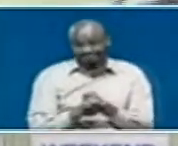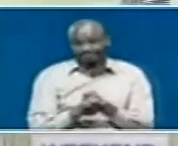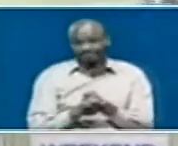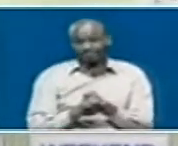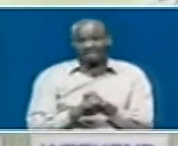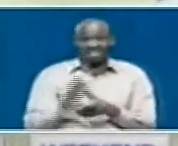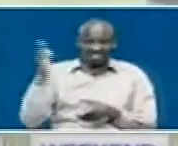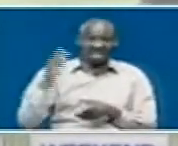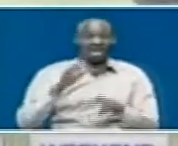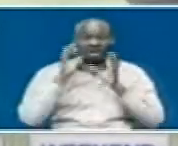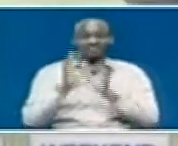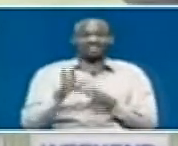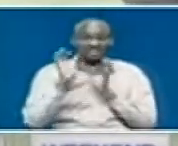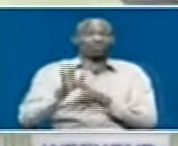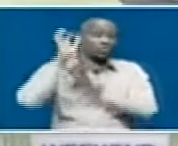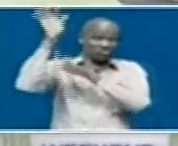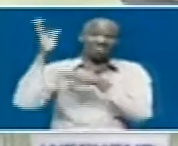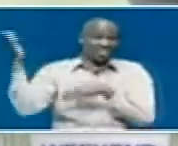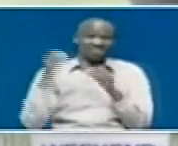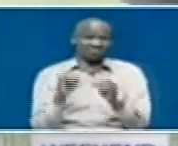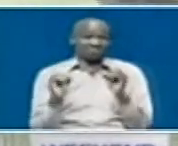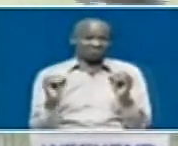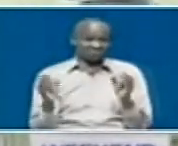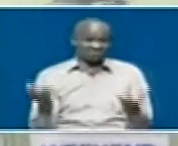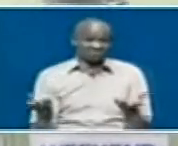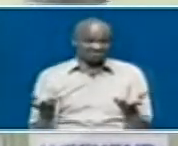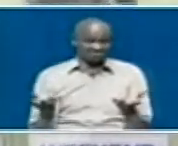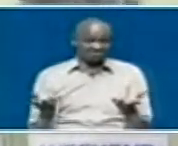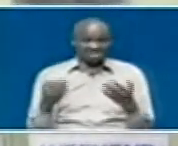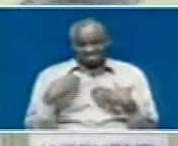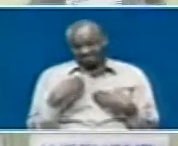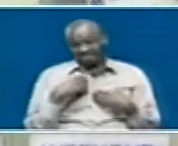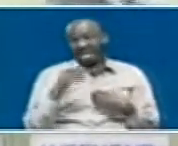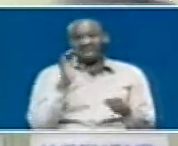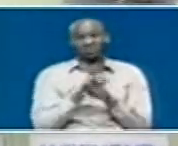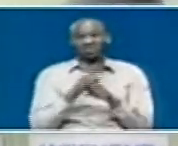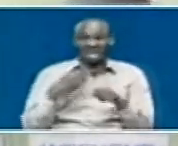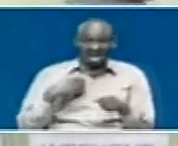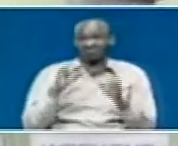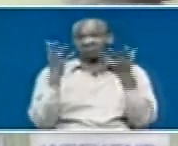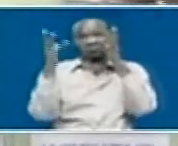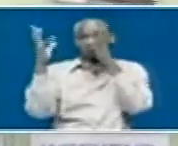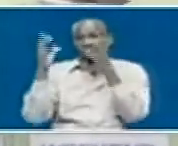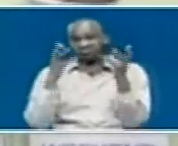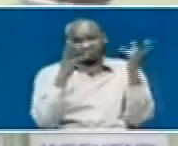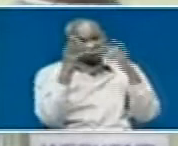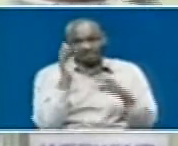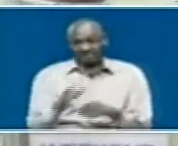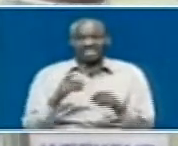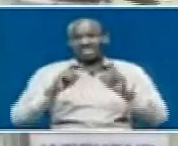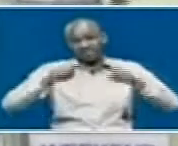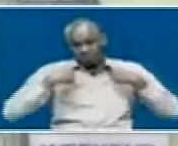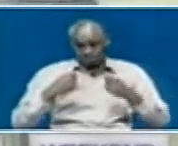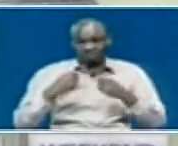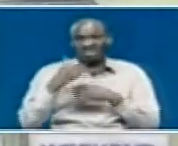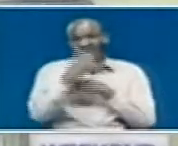are no basketball courts around. Really not much, just a lot of plantations, and then Limuru Country Club